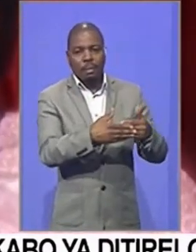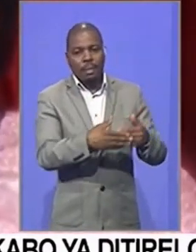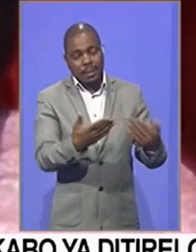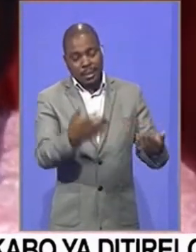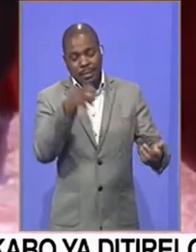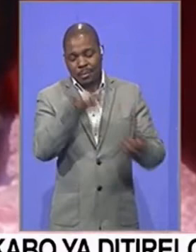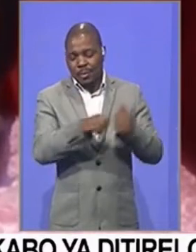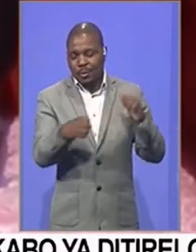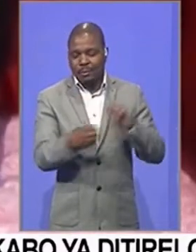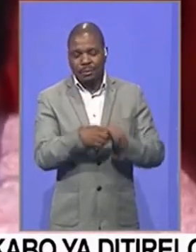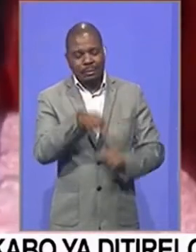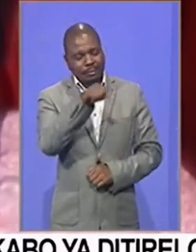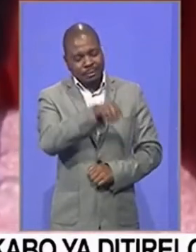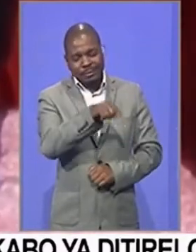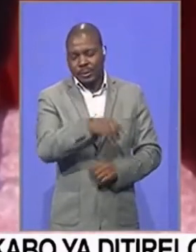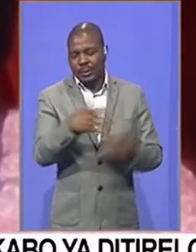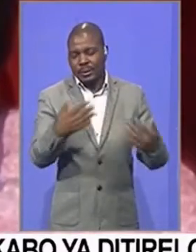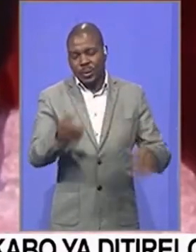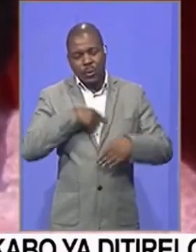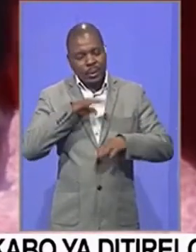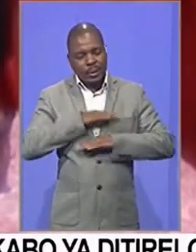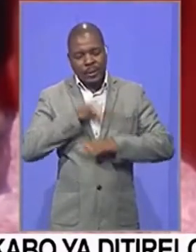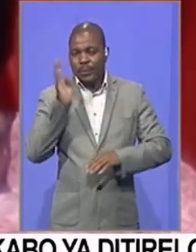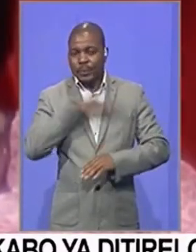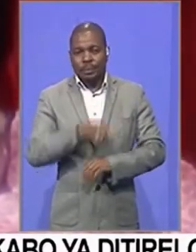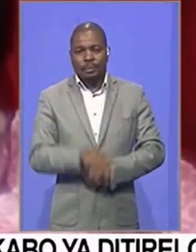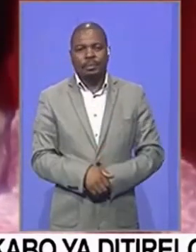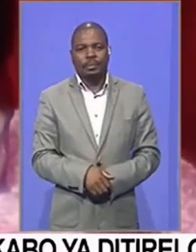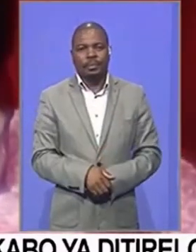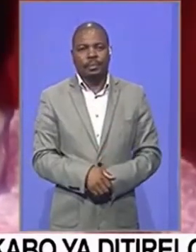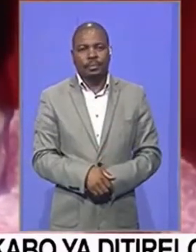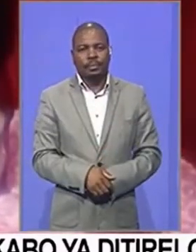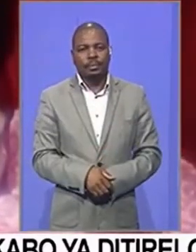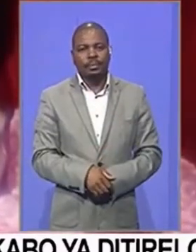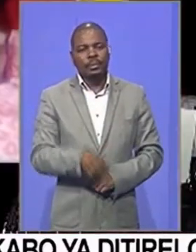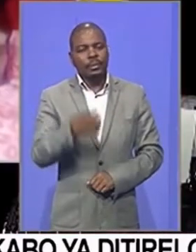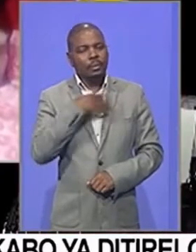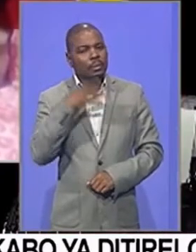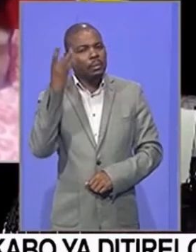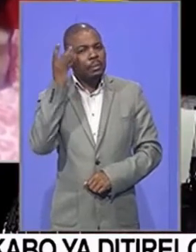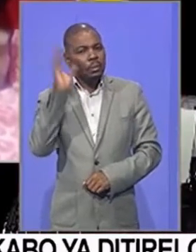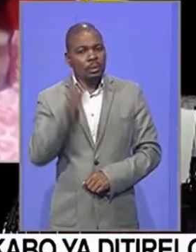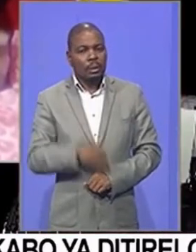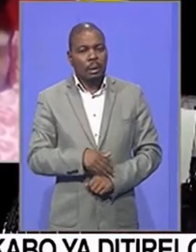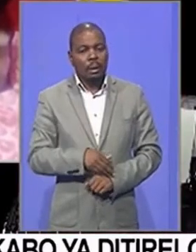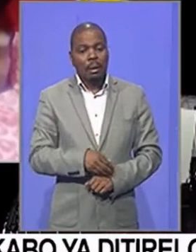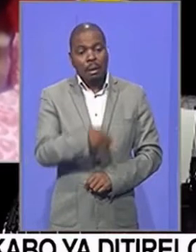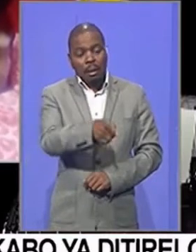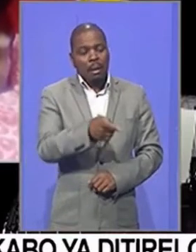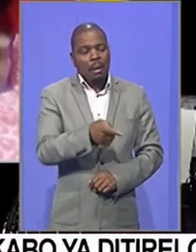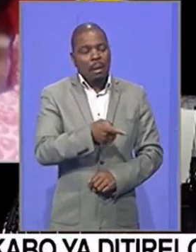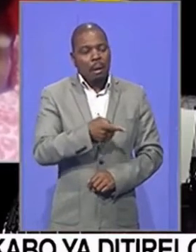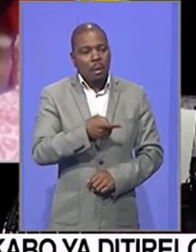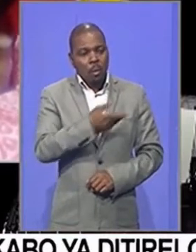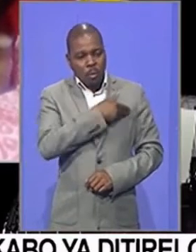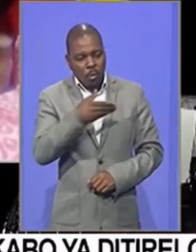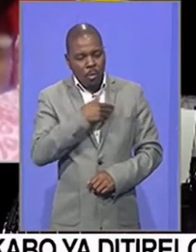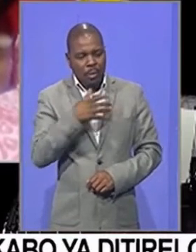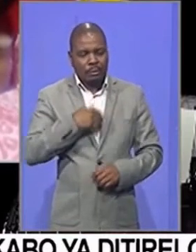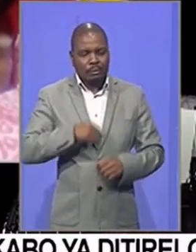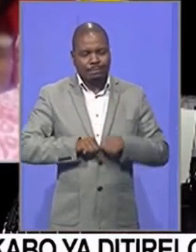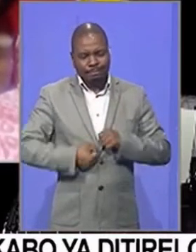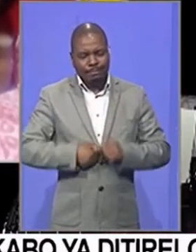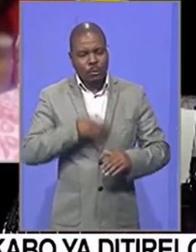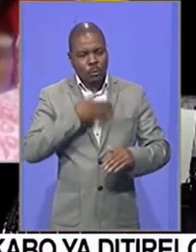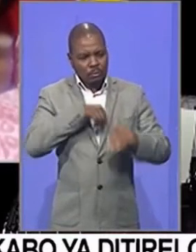ke mathata a leng gore a jiše diwela re kwa gore mmagongwana o ba shokwa ga se nka go tse thuso